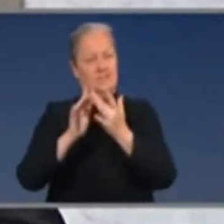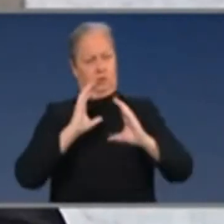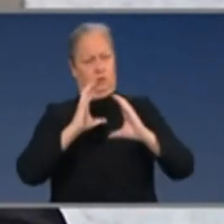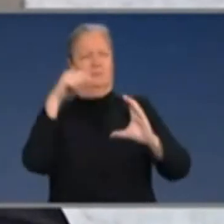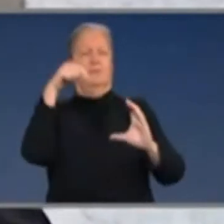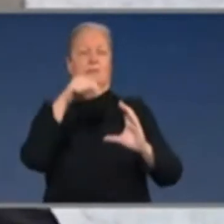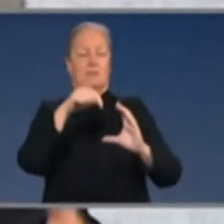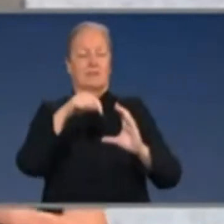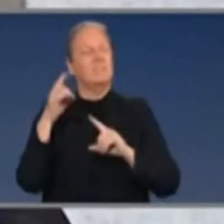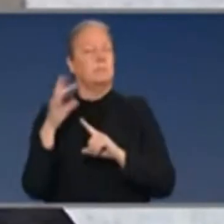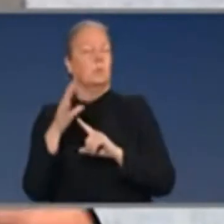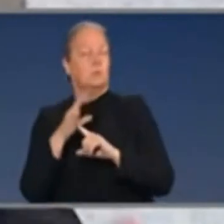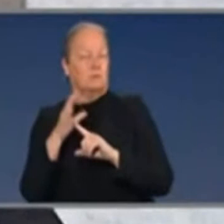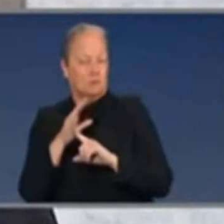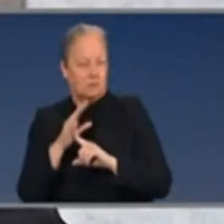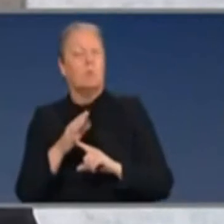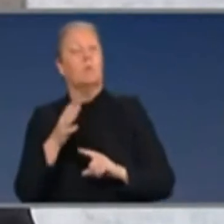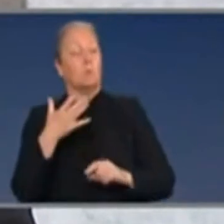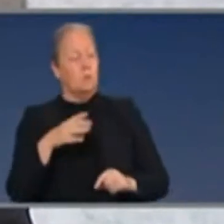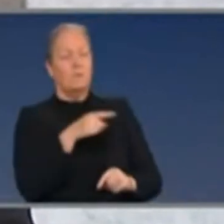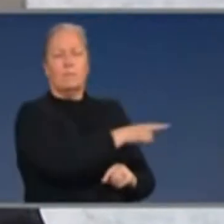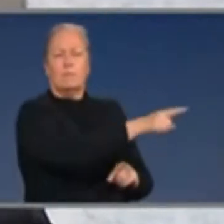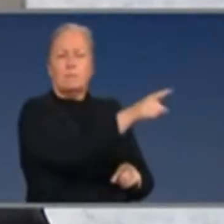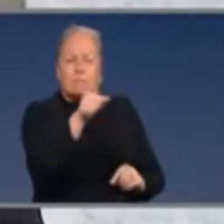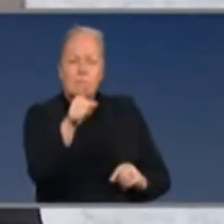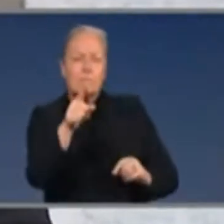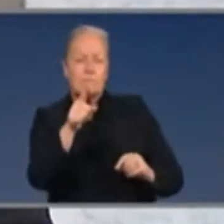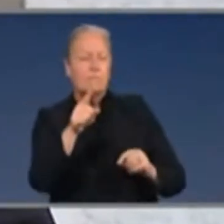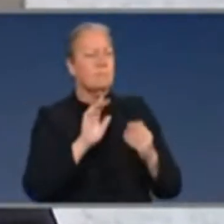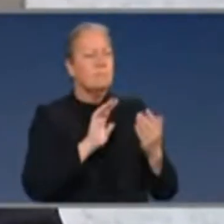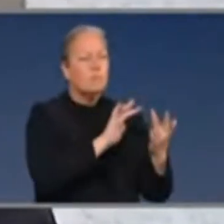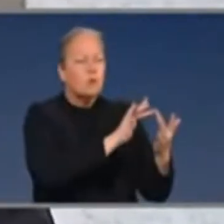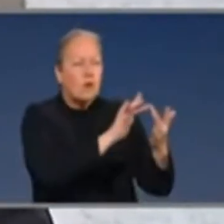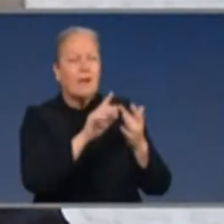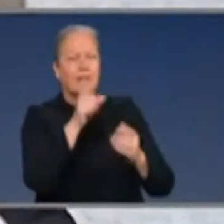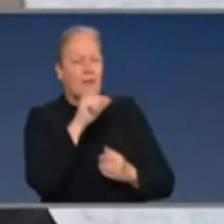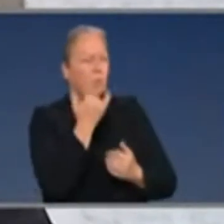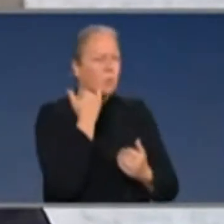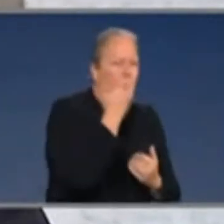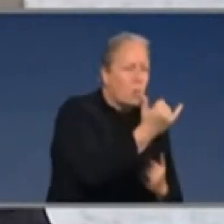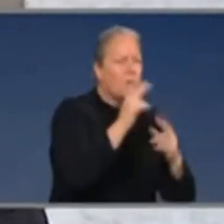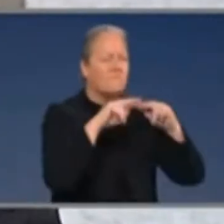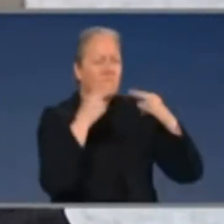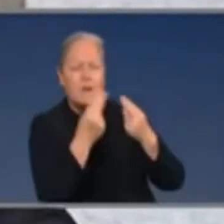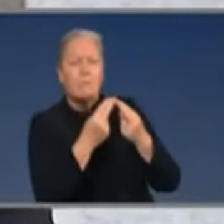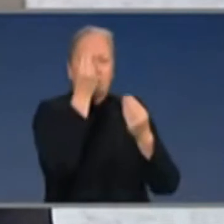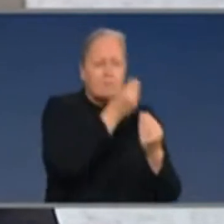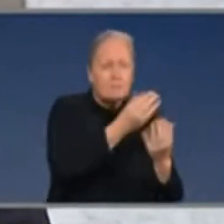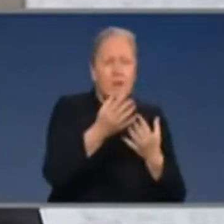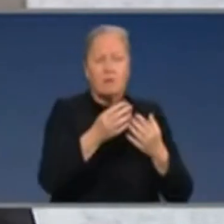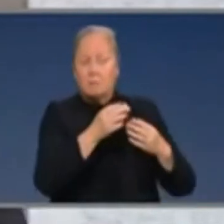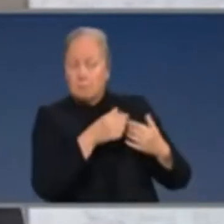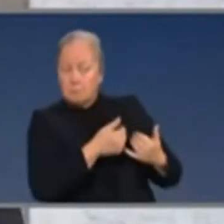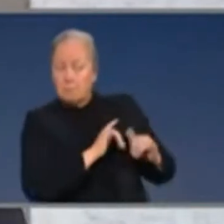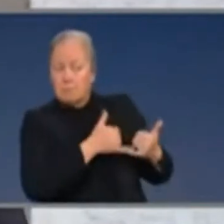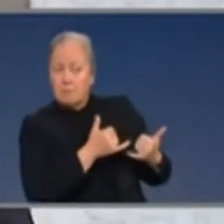where they can stand up that ability to make those regular contacts with the family, contacts of residents. They are doing that. If